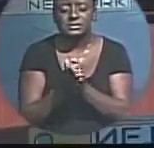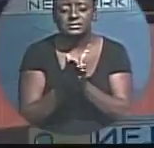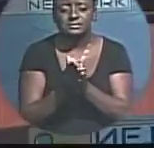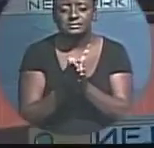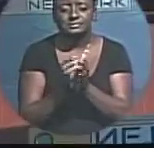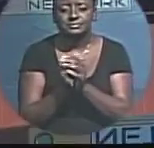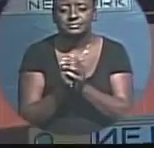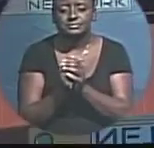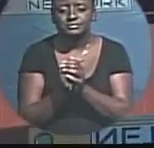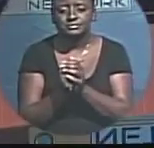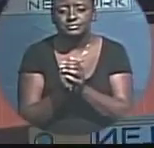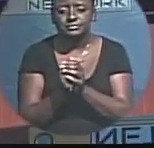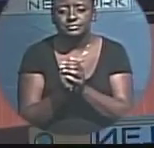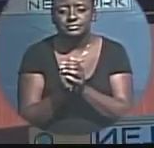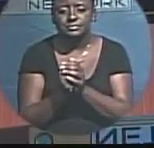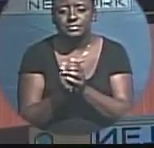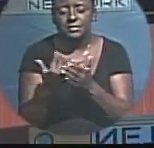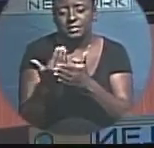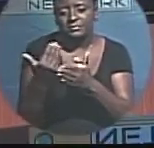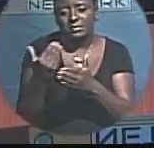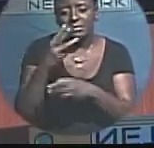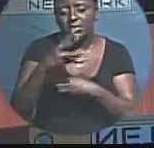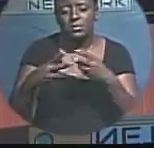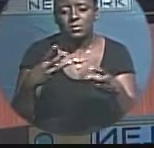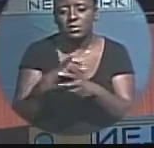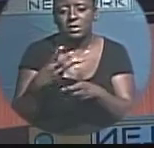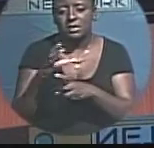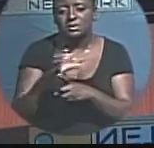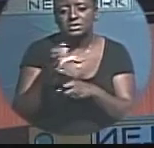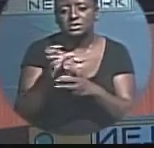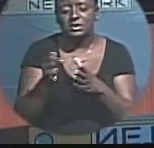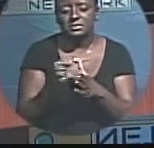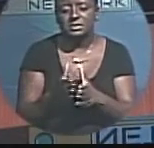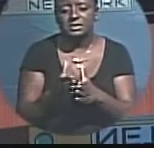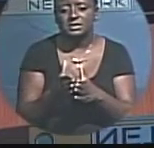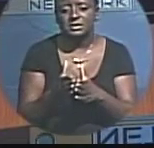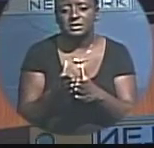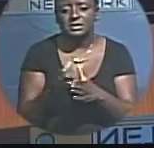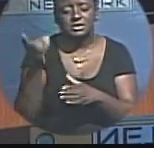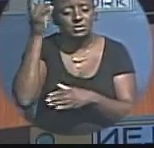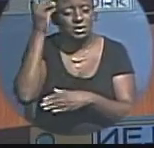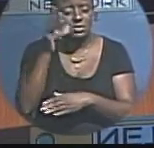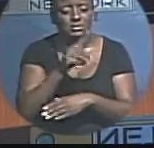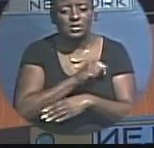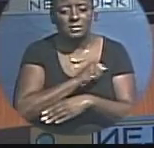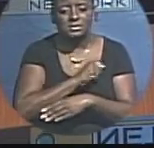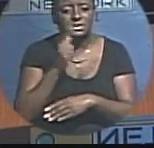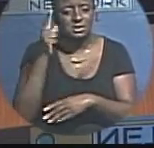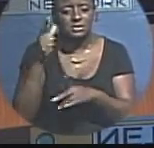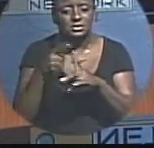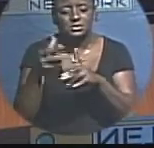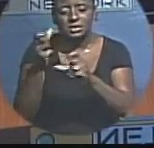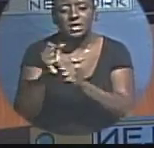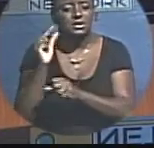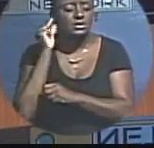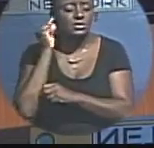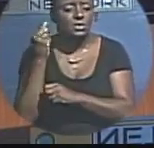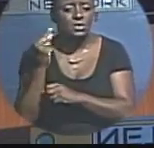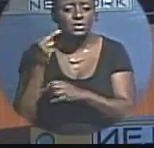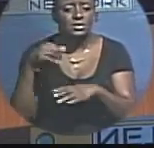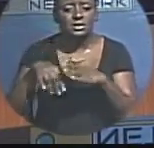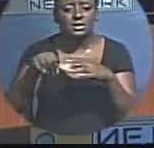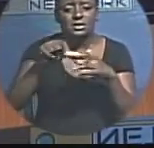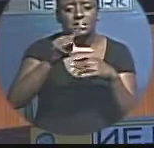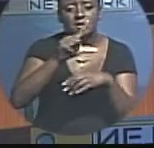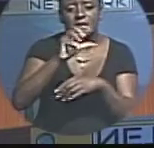Gibson. All right, Julian, thanks a lot. Former world champion Donald Thomas looking to strike gold in London and is getting ready down for the final stretch. The Olympic